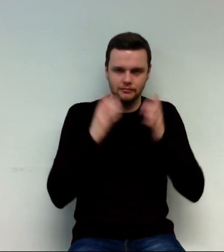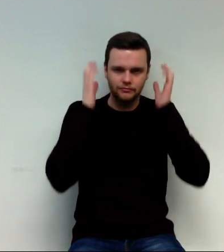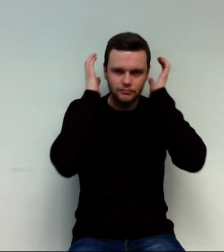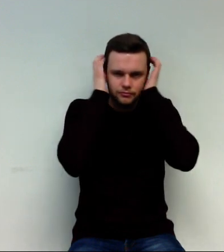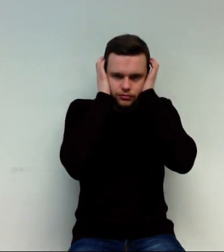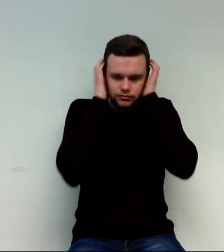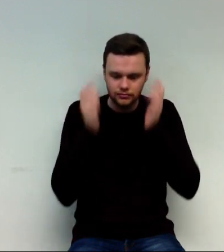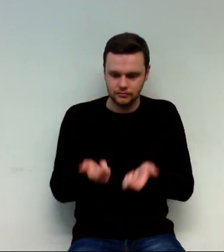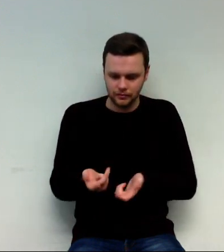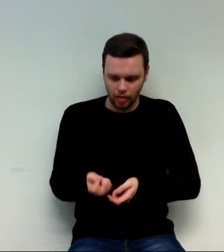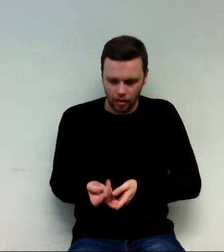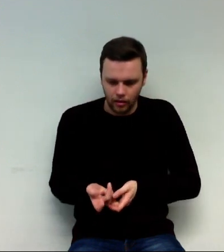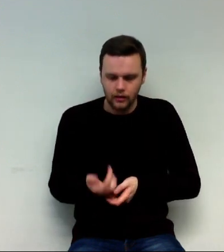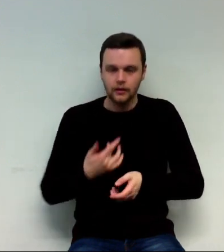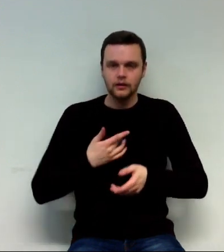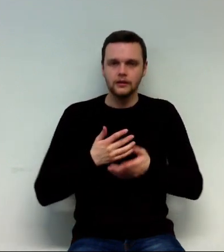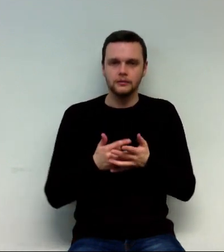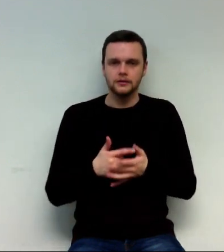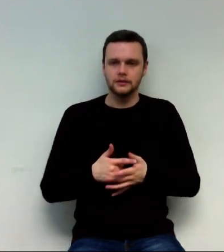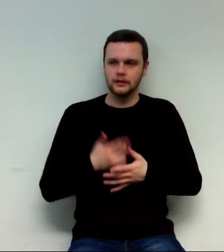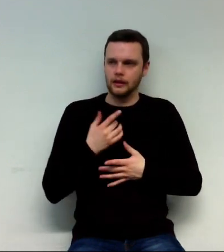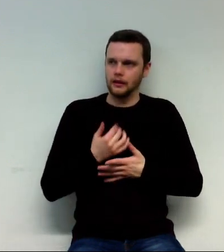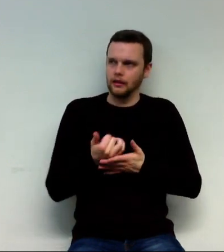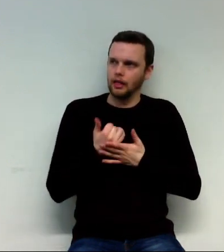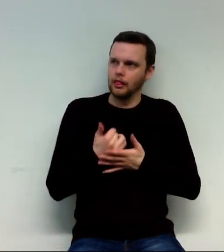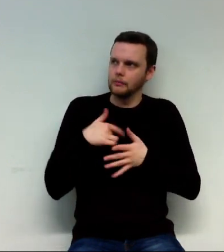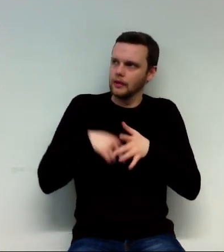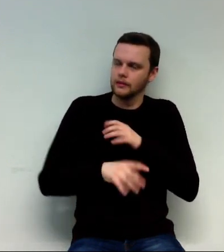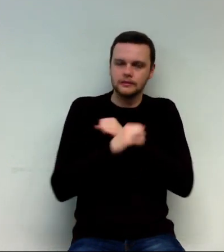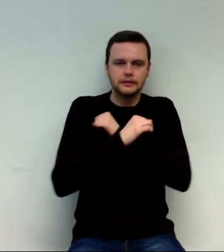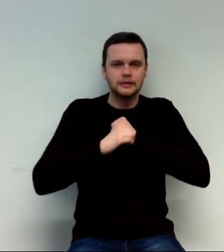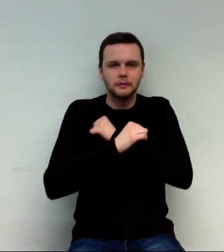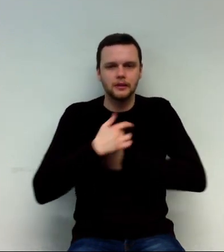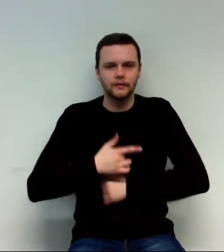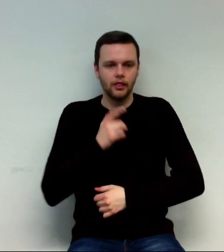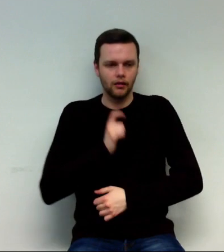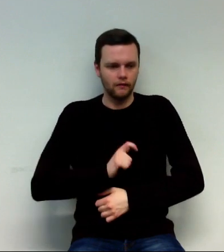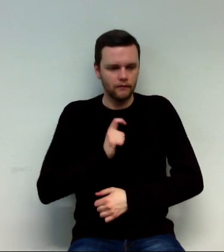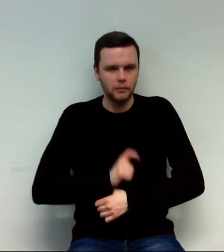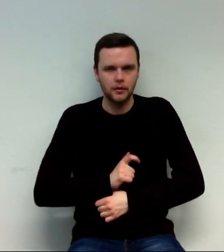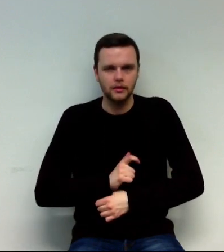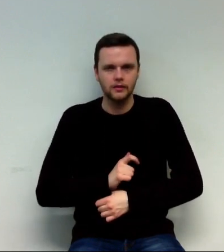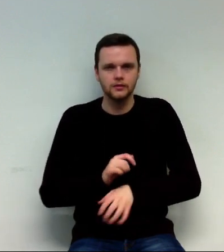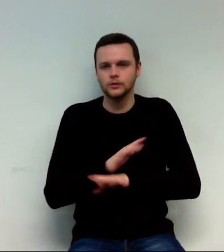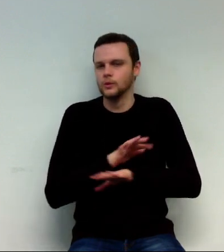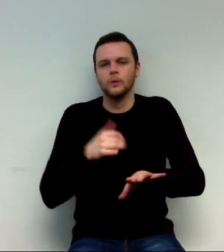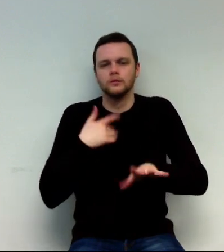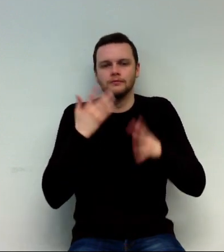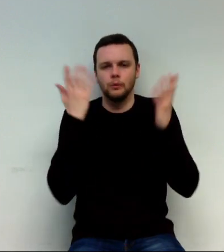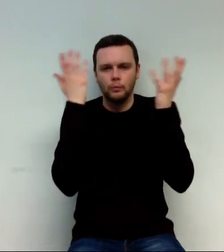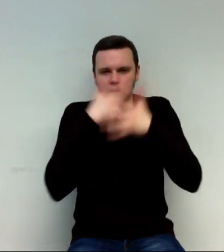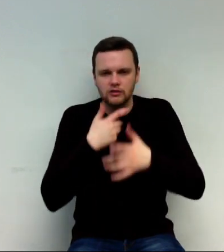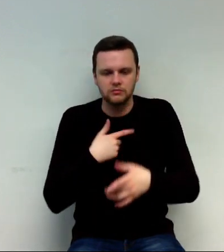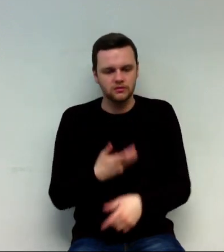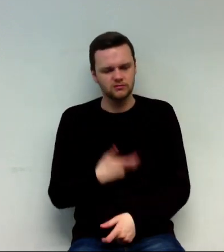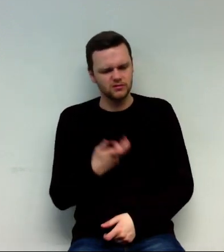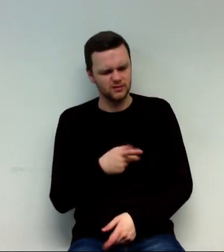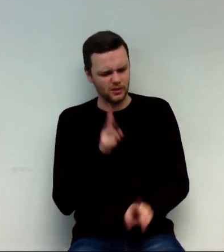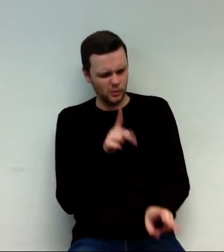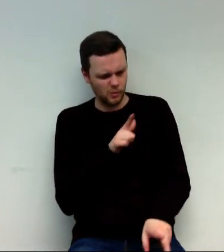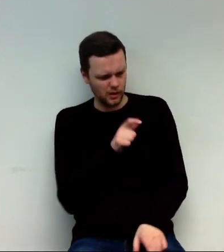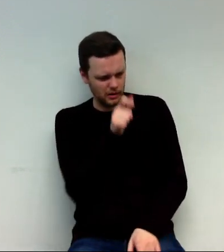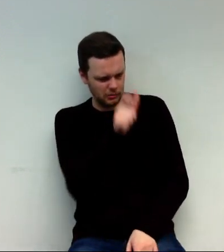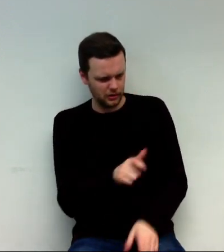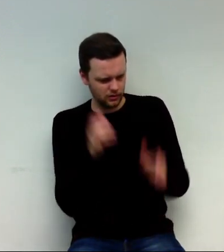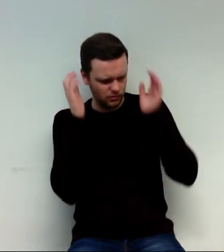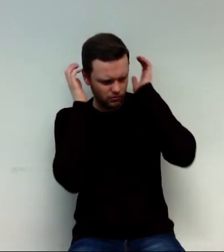fidget toys to help them be in that space and remain in that space. So please don't worry or get annoyed if you see people wearing